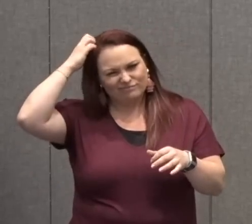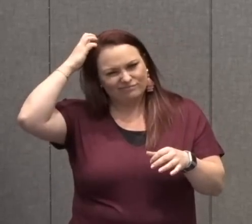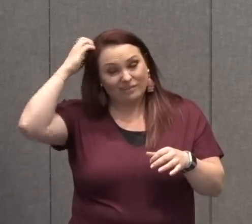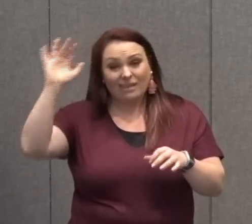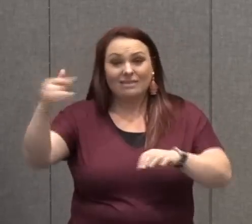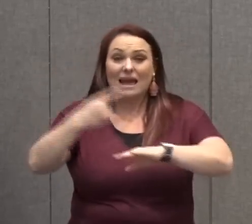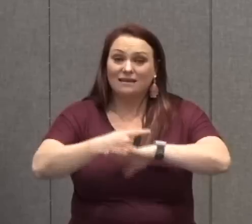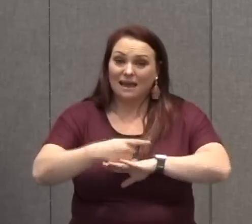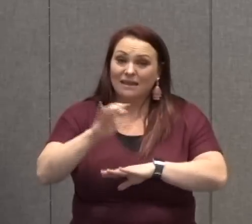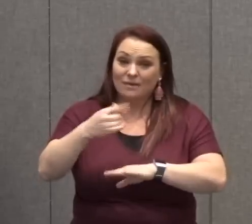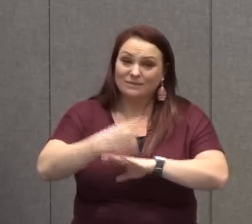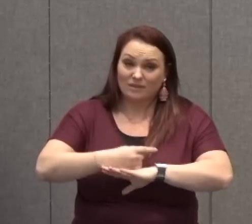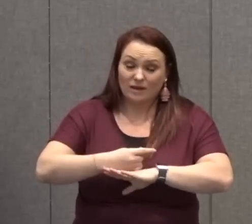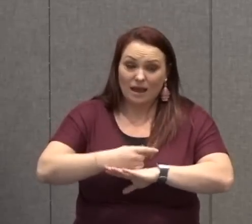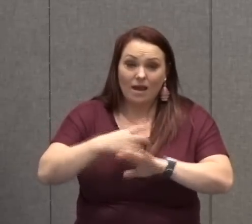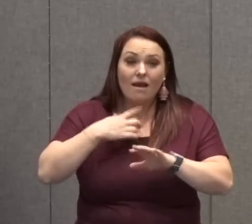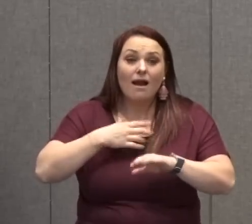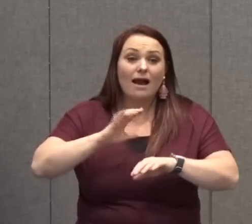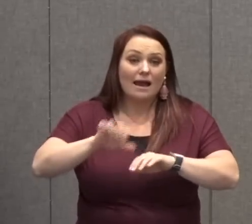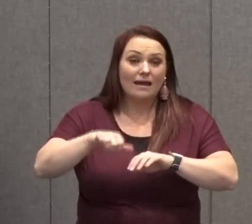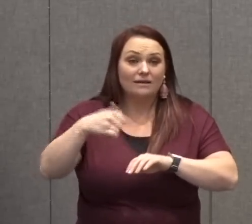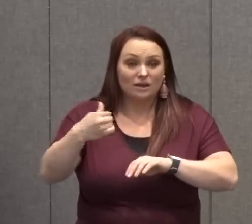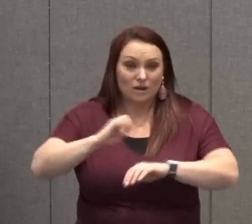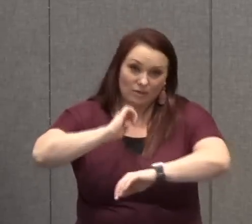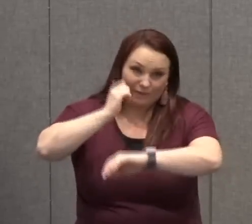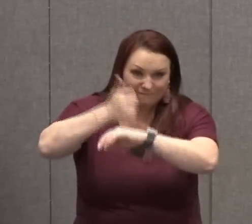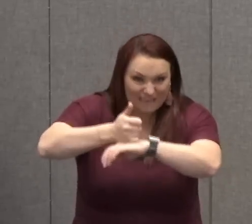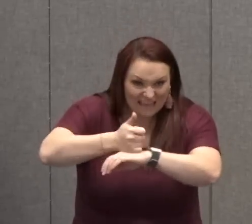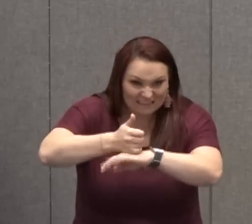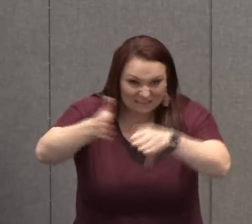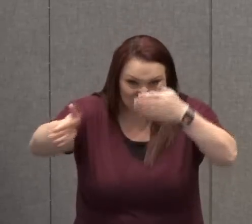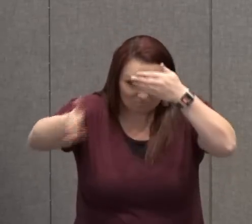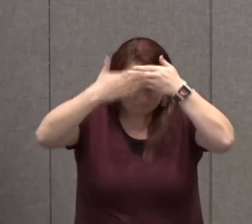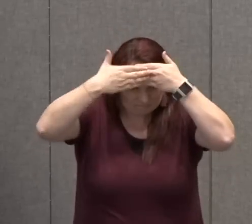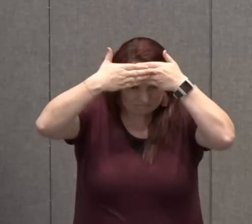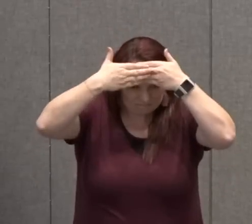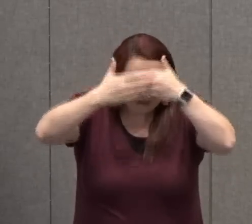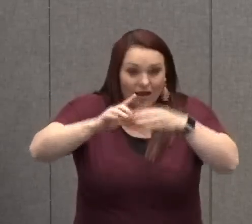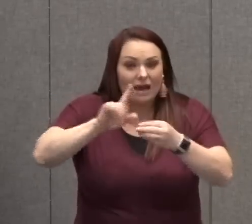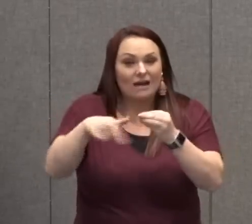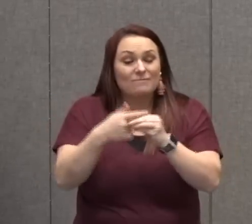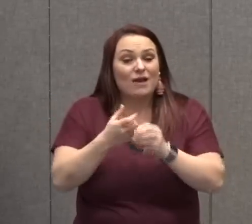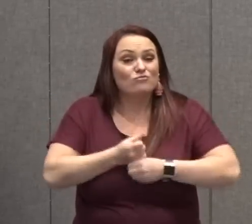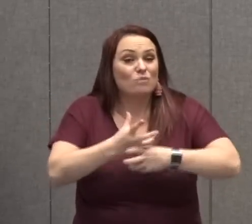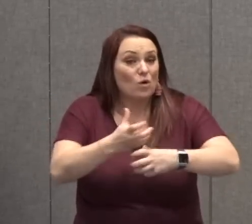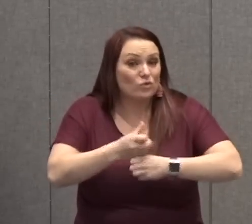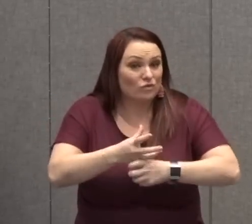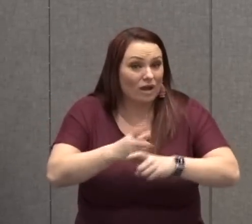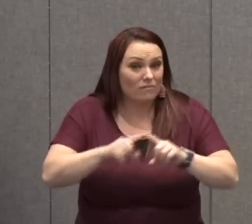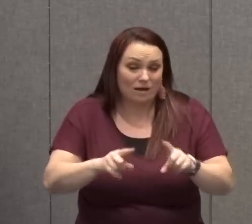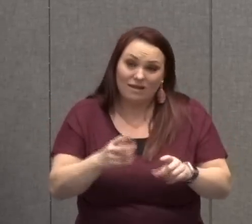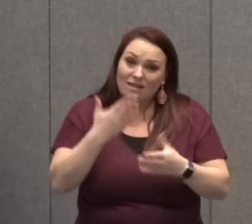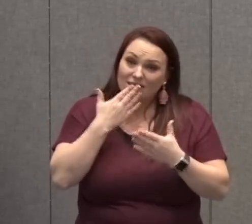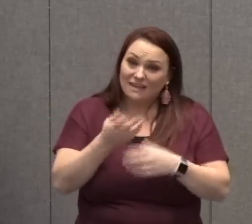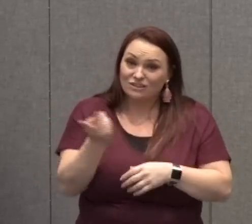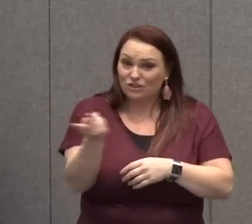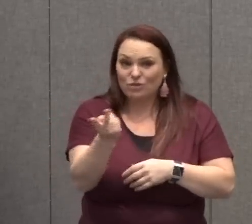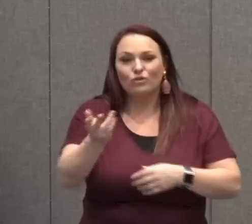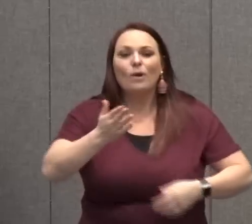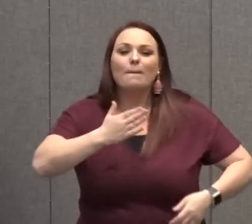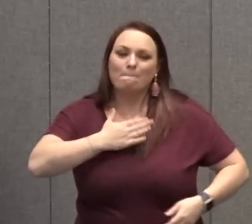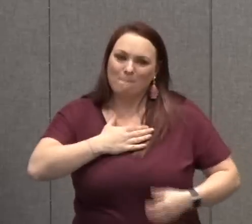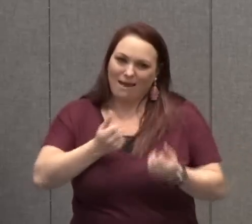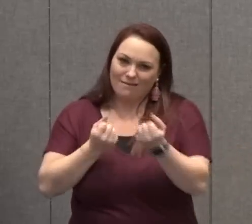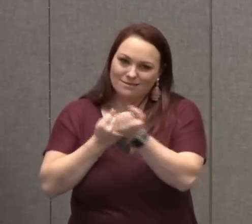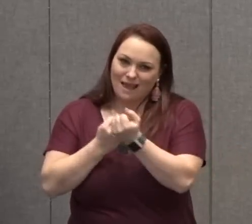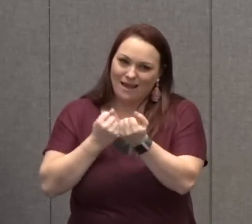day was the day that I had yet another fixed mindset about poetry but thanks to you two my sidekicks I really